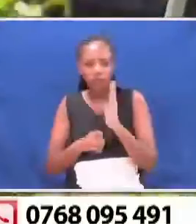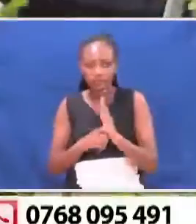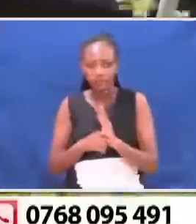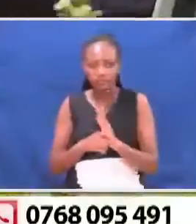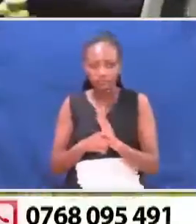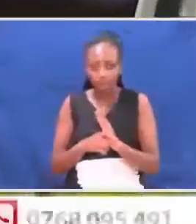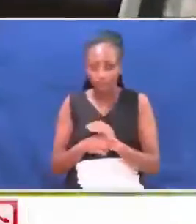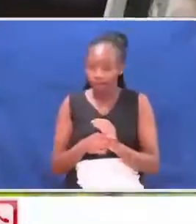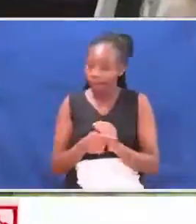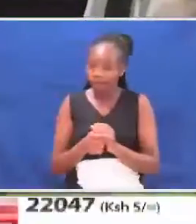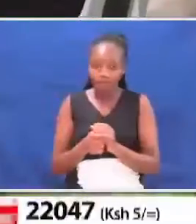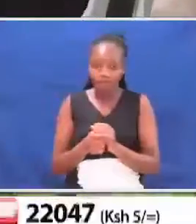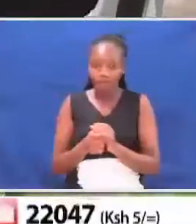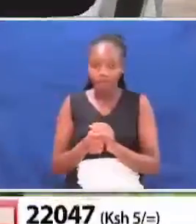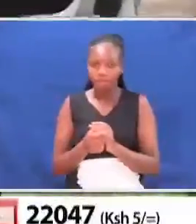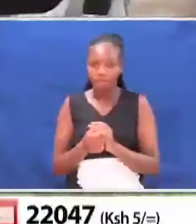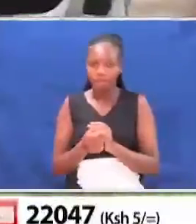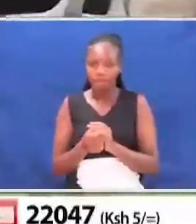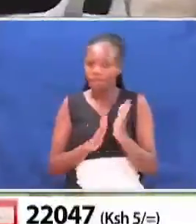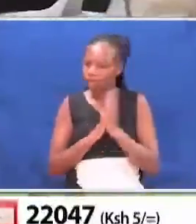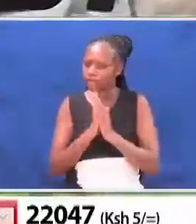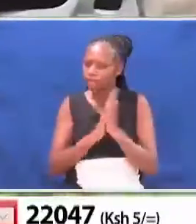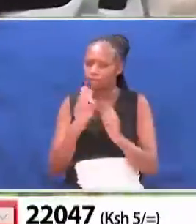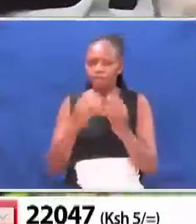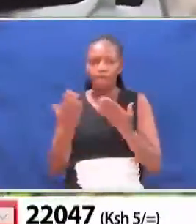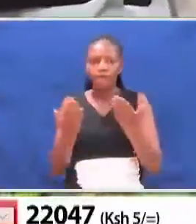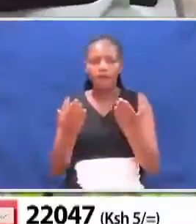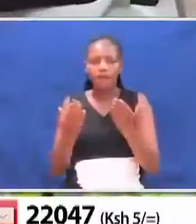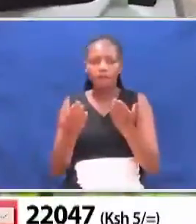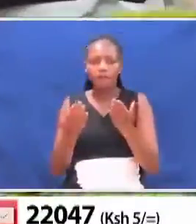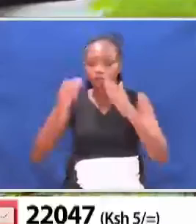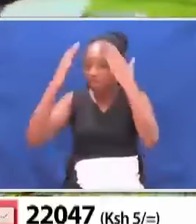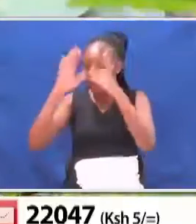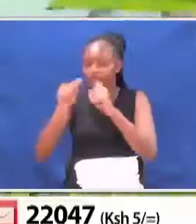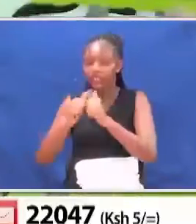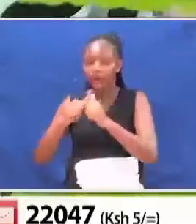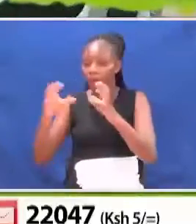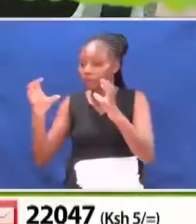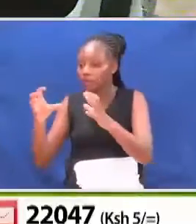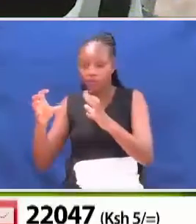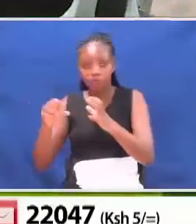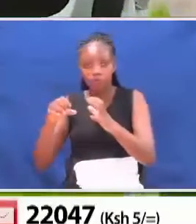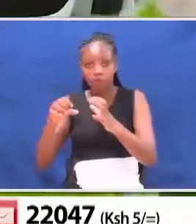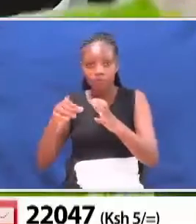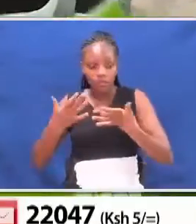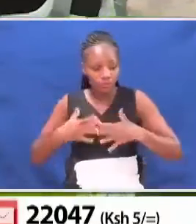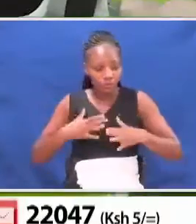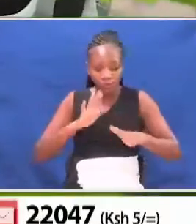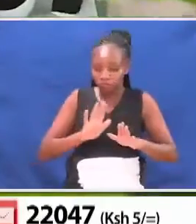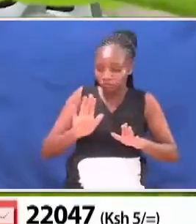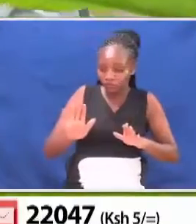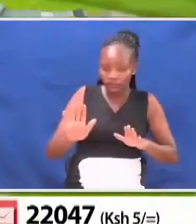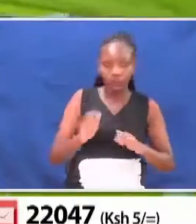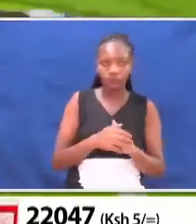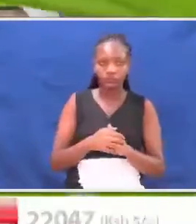my mind. What is the source of her affection towards a group that is often dealt a wide berth by the rest of the